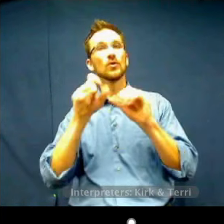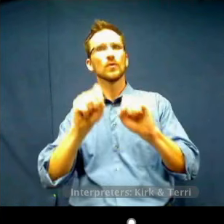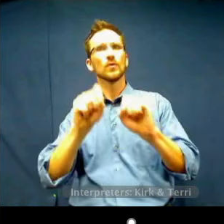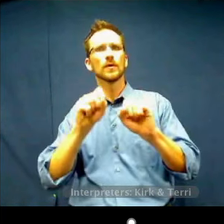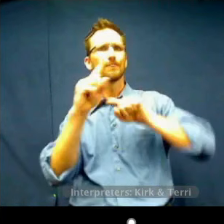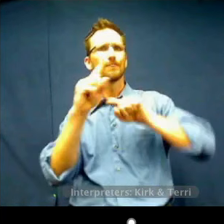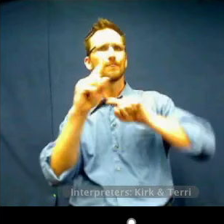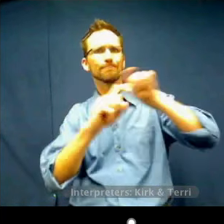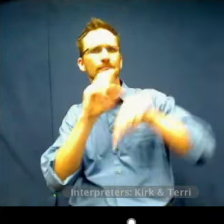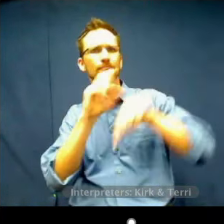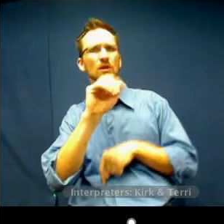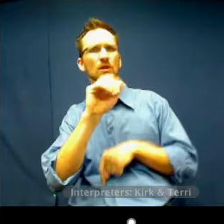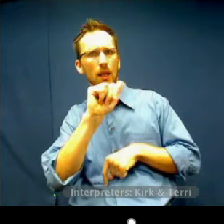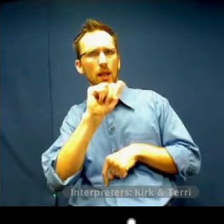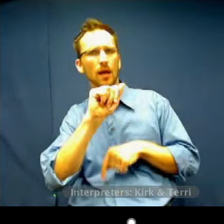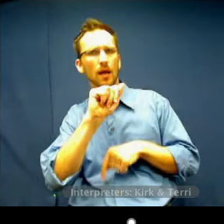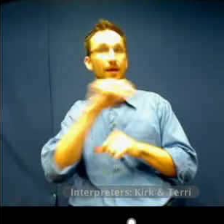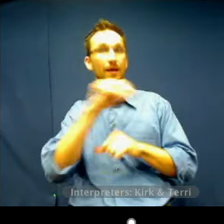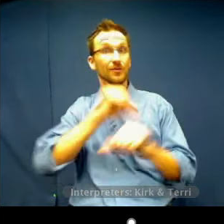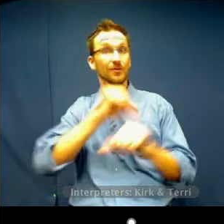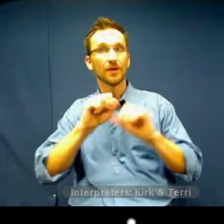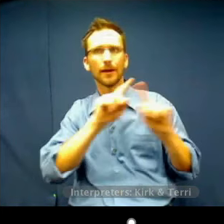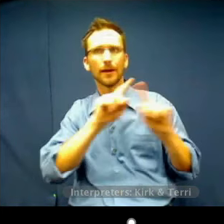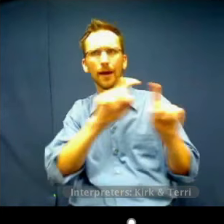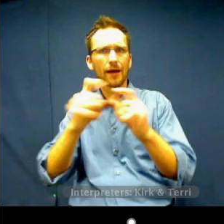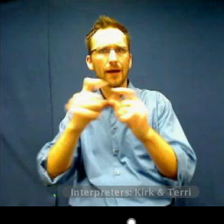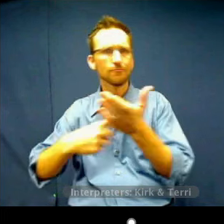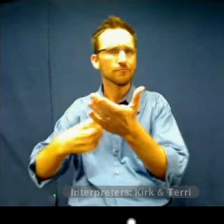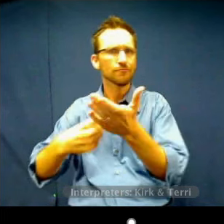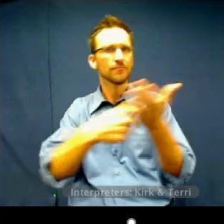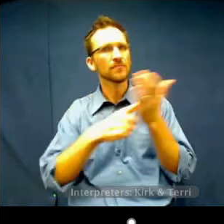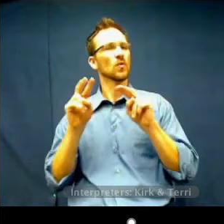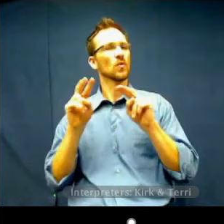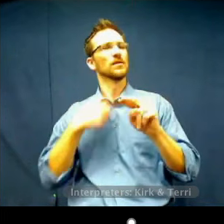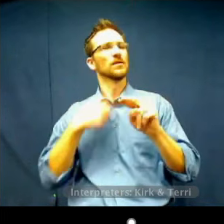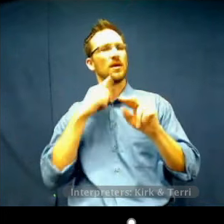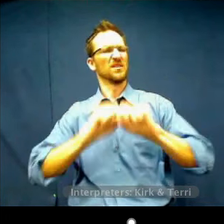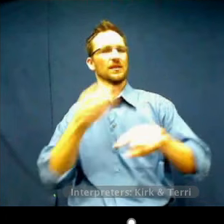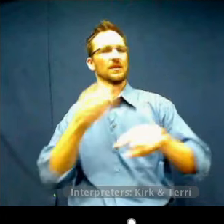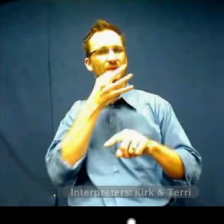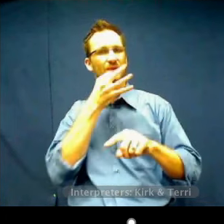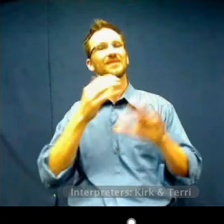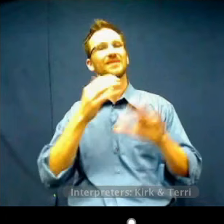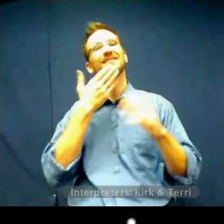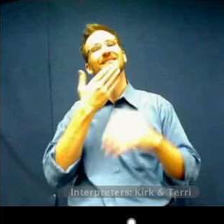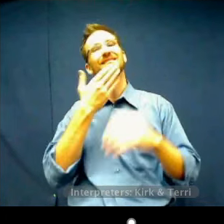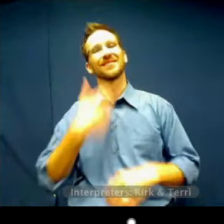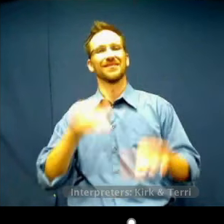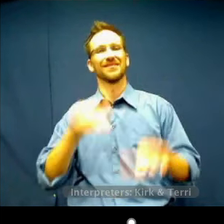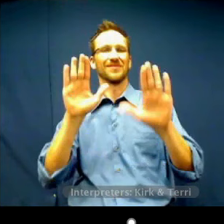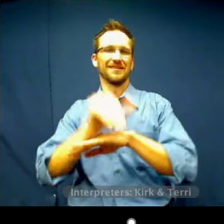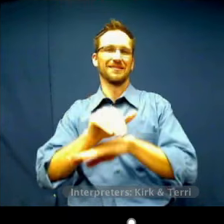to interact with your peers. Please look for that as I'll send it out. And thank you very much, and have a great evening.